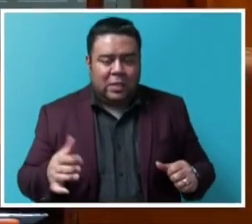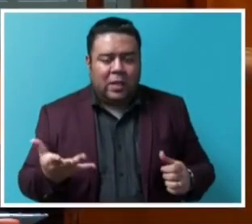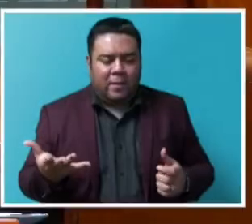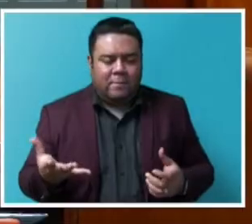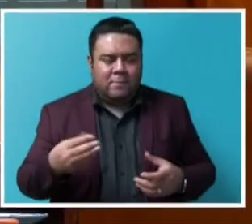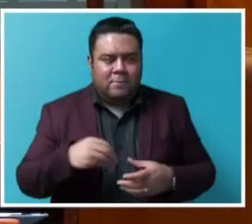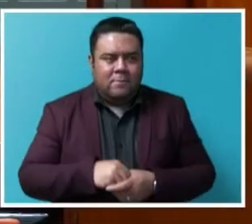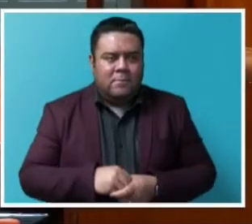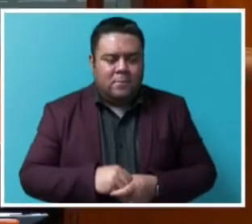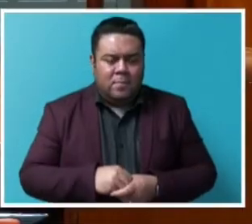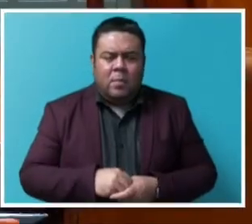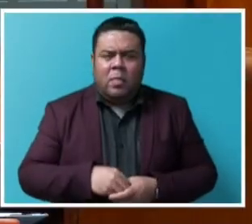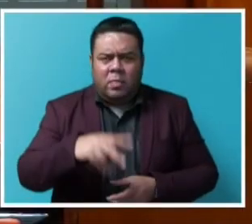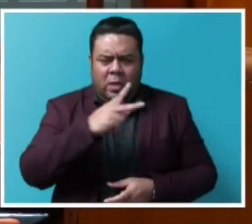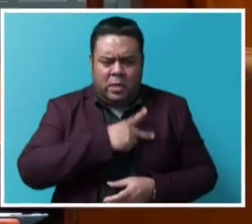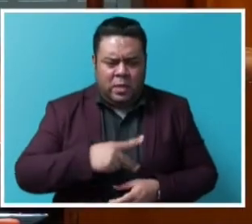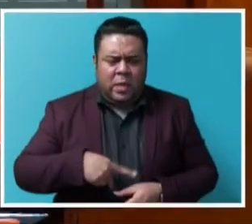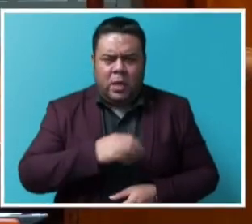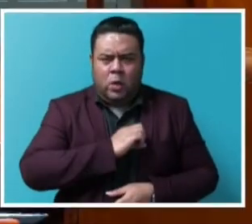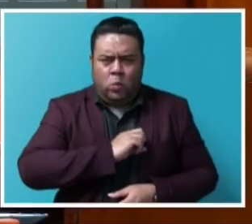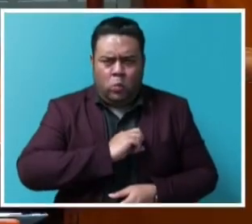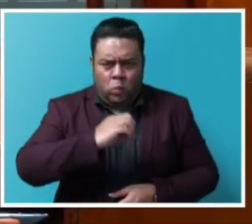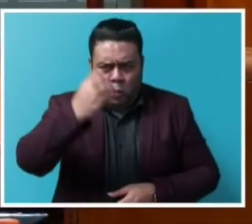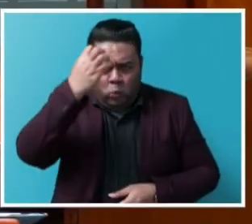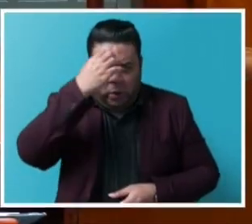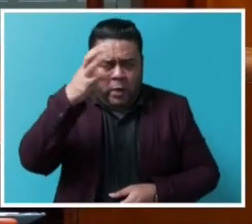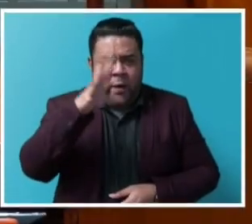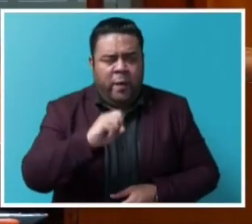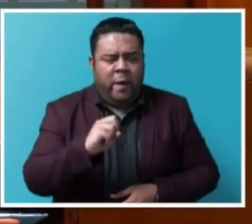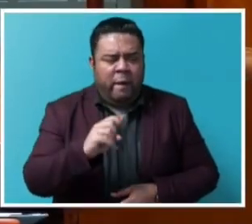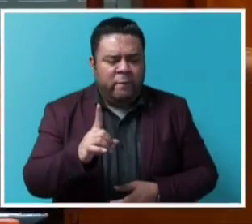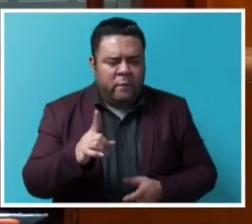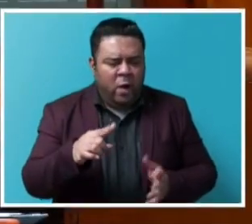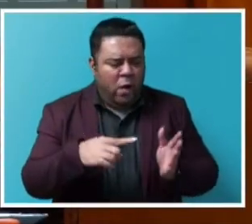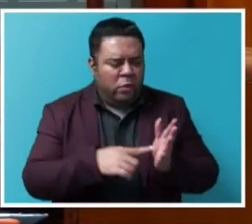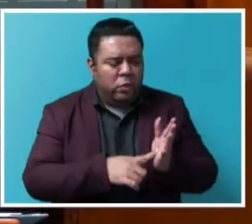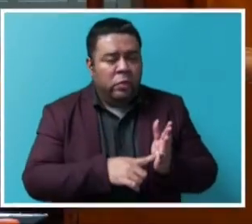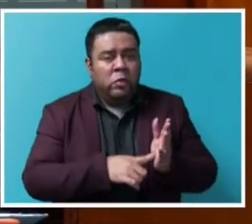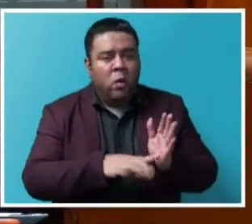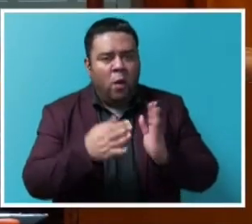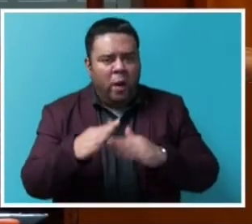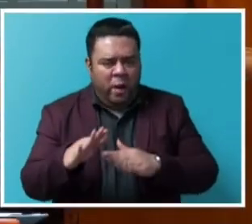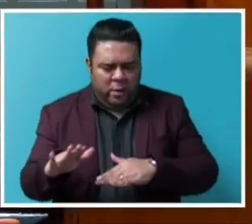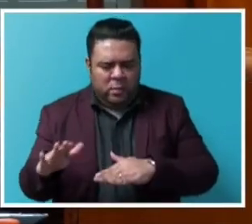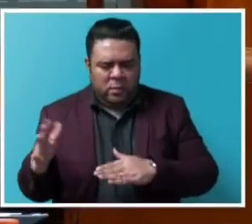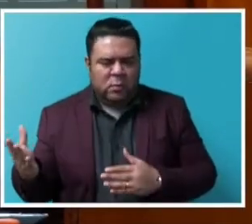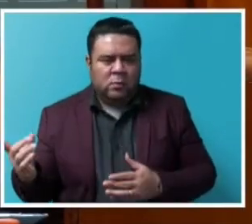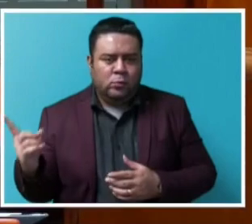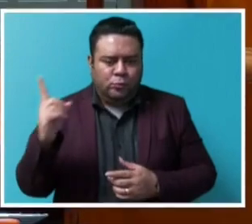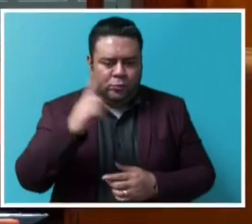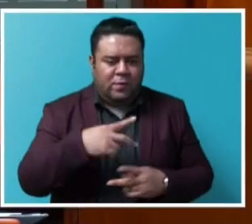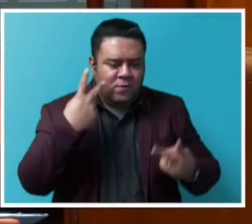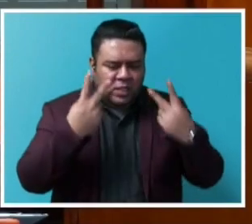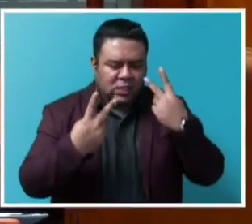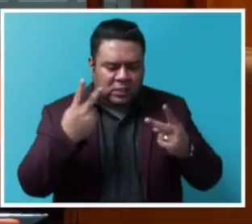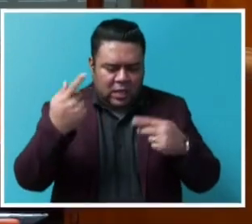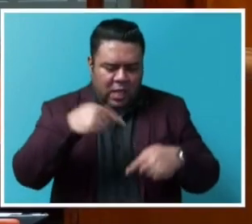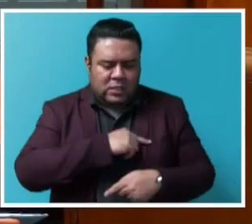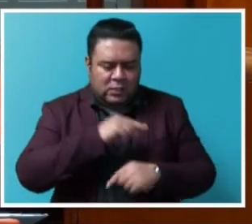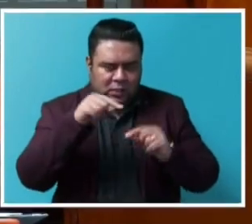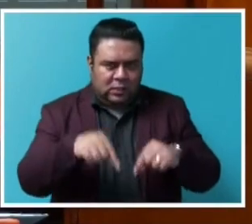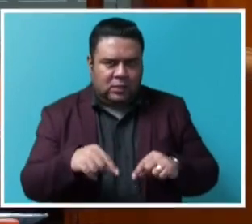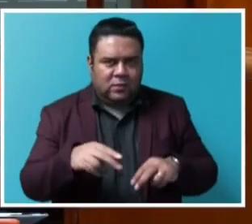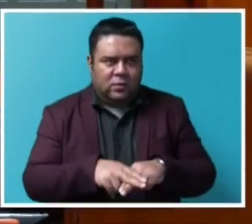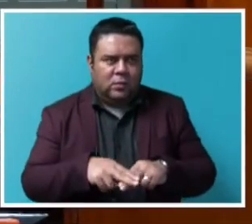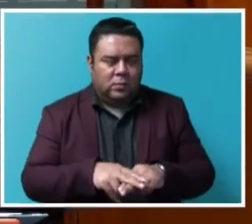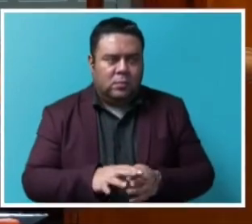the state visit of Their Majesties, the Tuitonga, King George Paul VI, and Queen